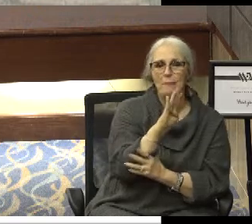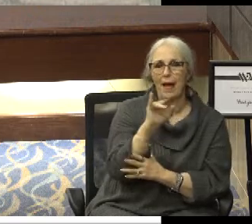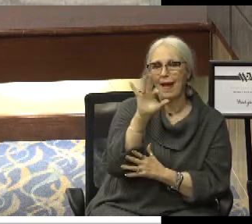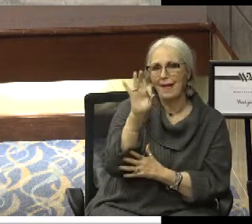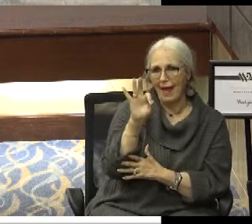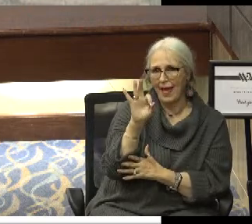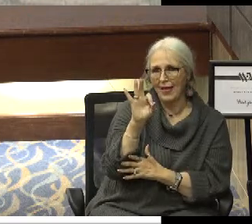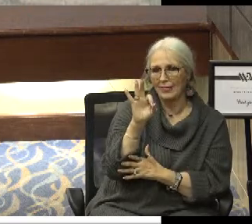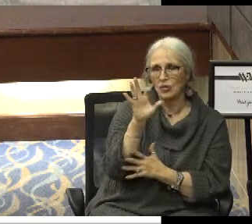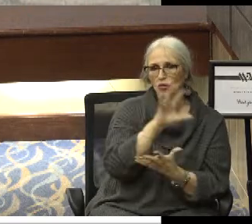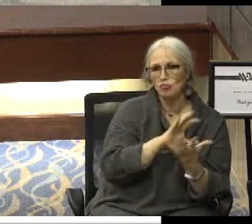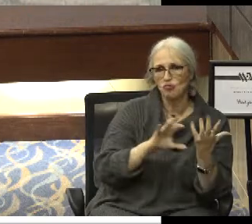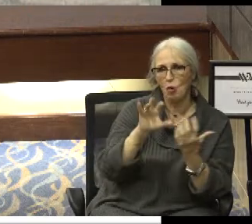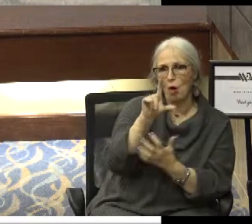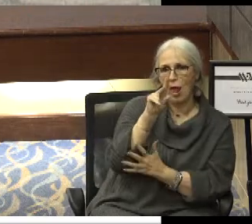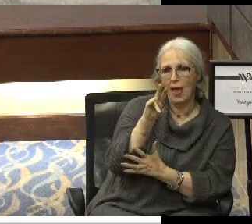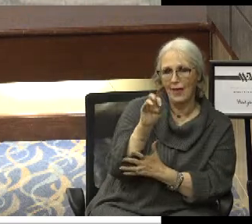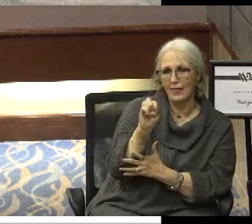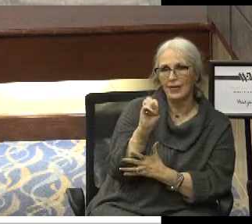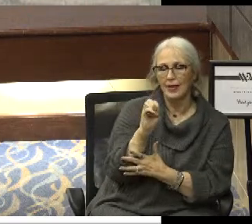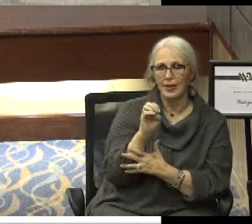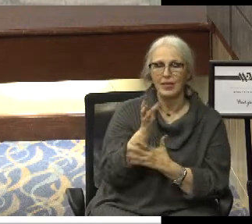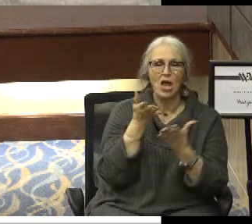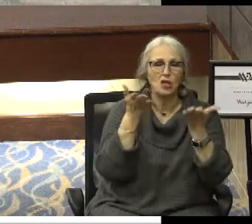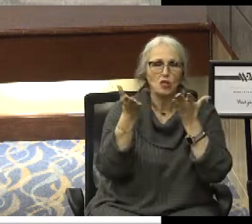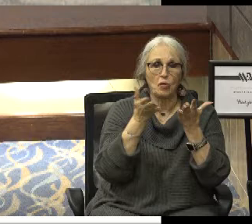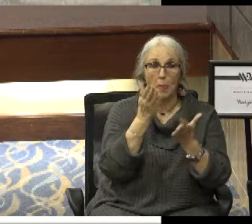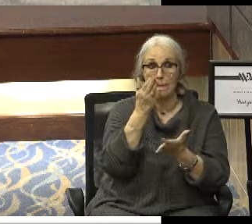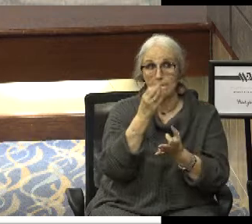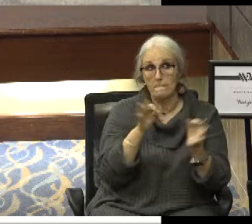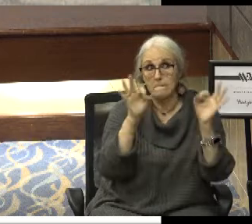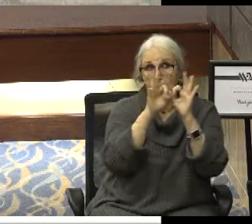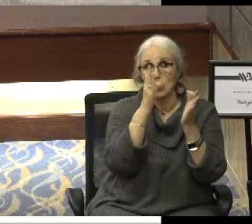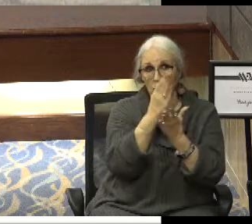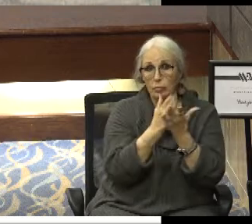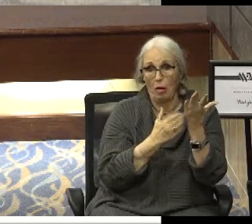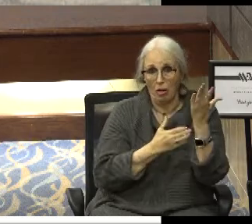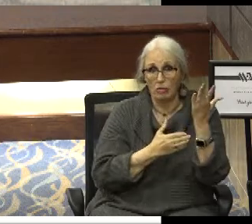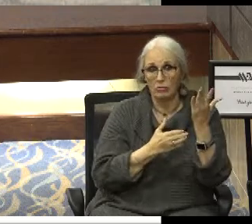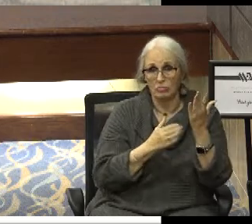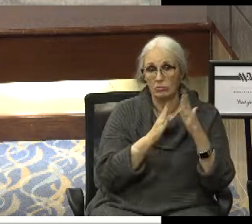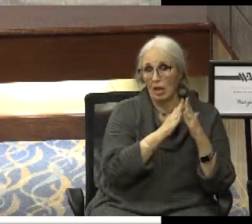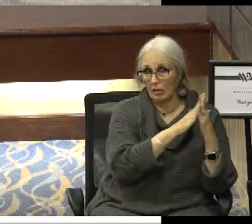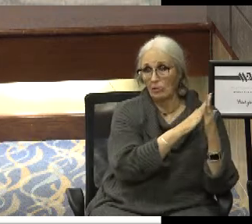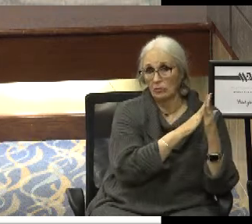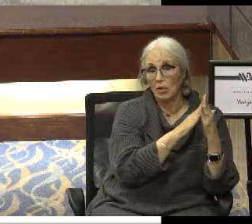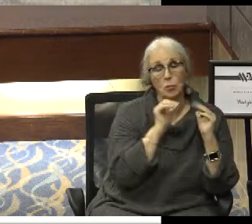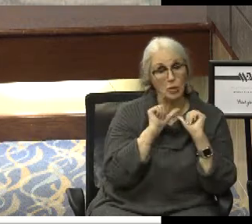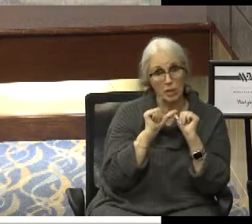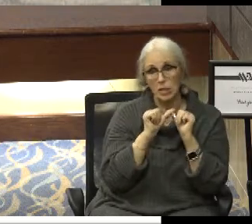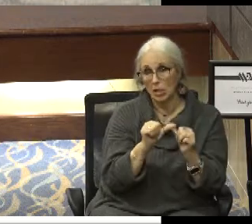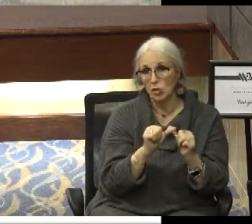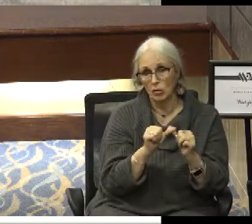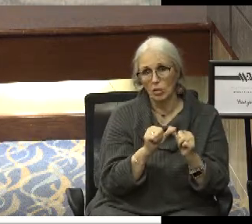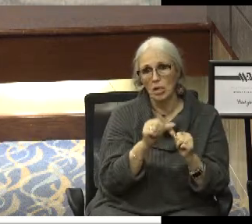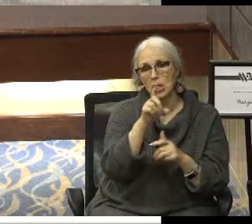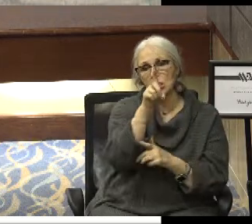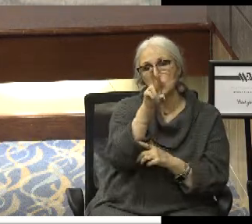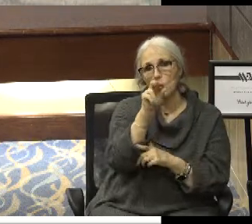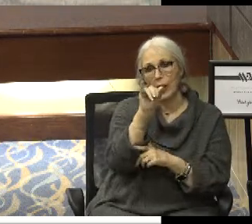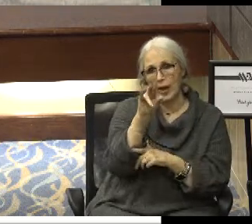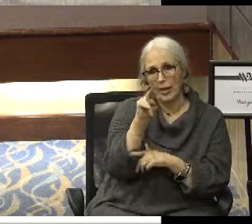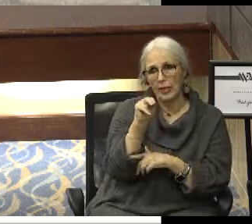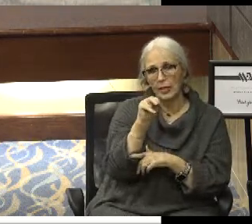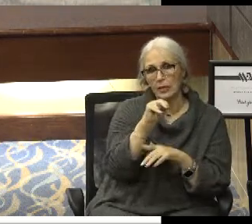line that served a major portion of downtown, and will serve a major portion of downtown, that drains this